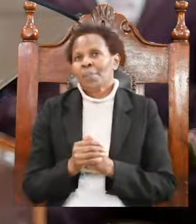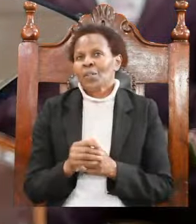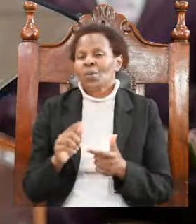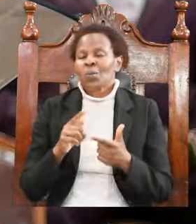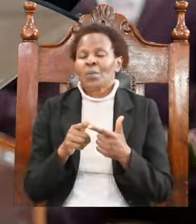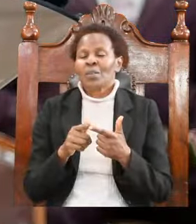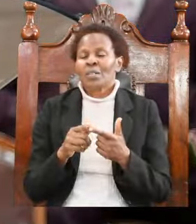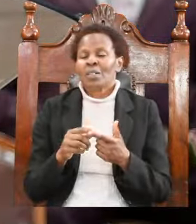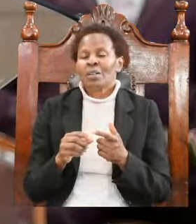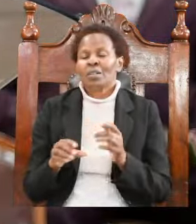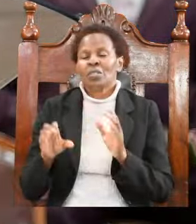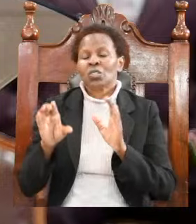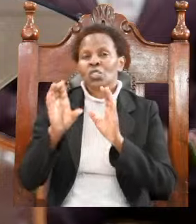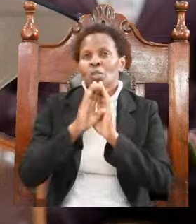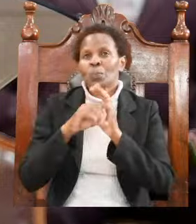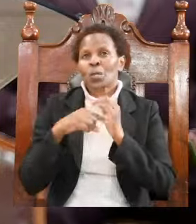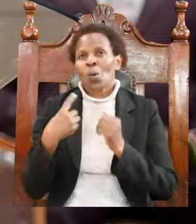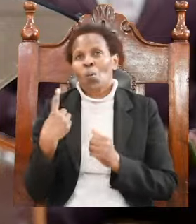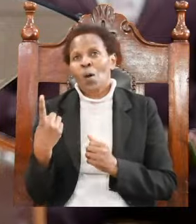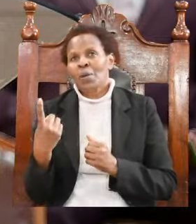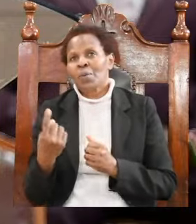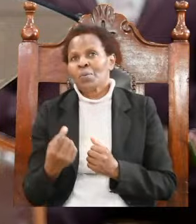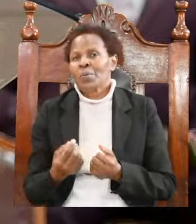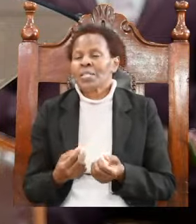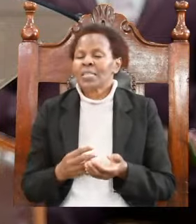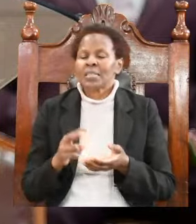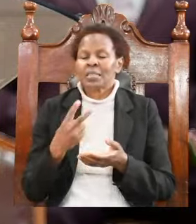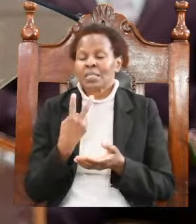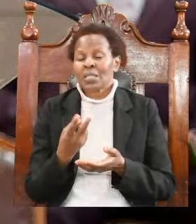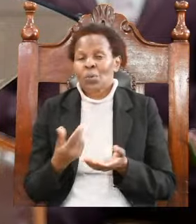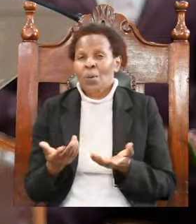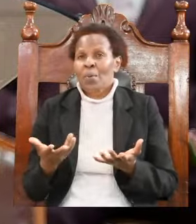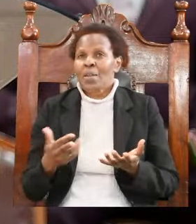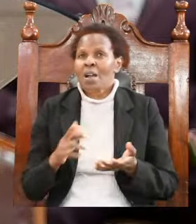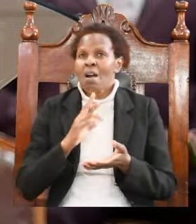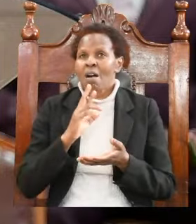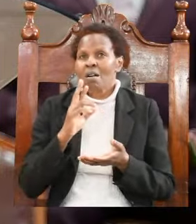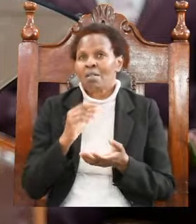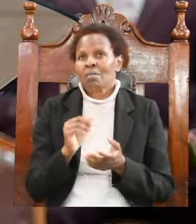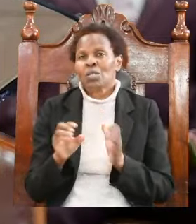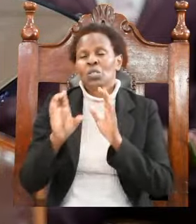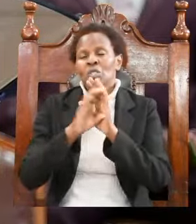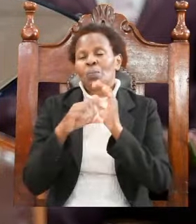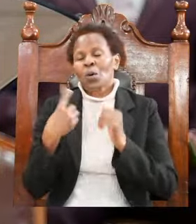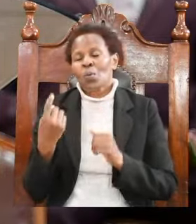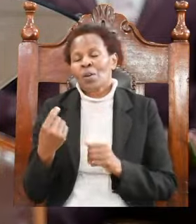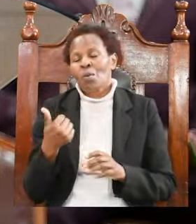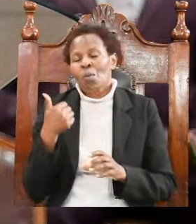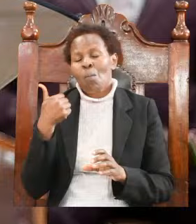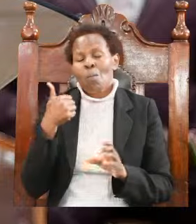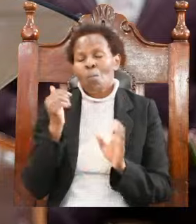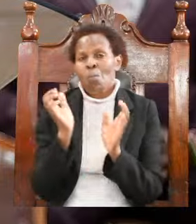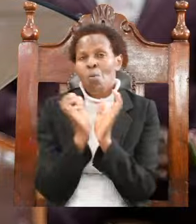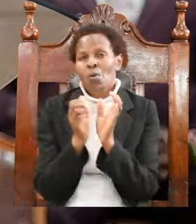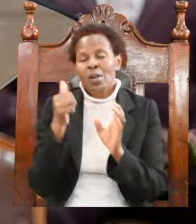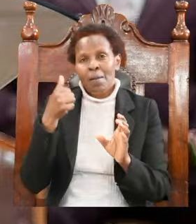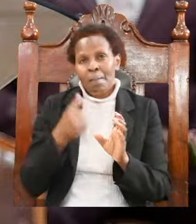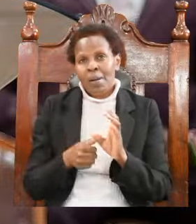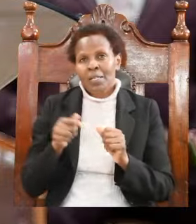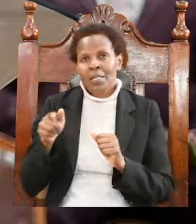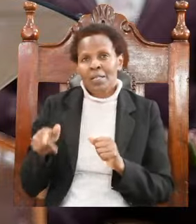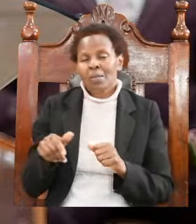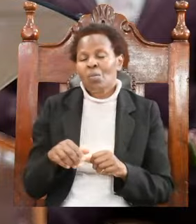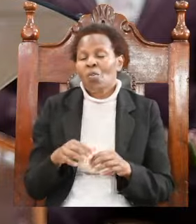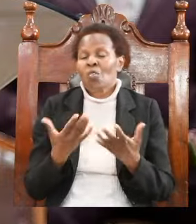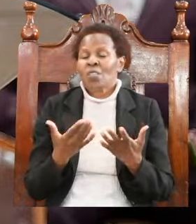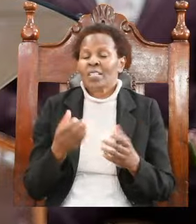to chapter 1, so that we are able to see where we are in chapter 4. Chapter 1, Paul reminds Timothy about